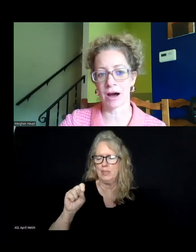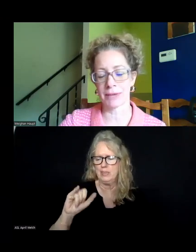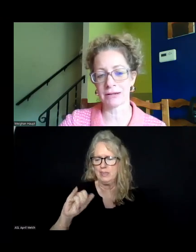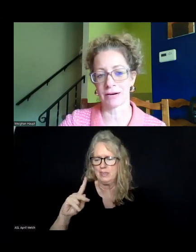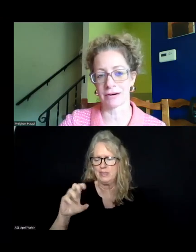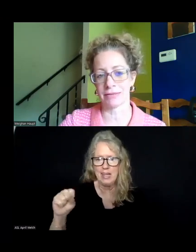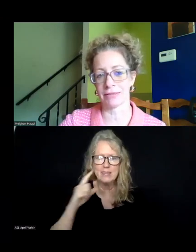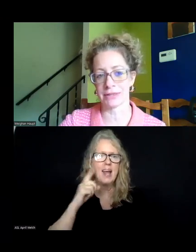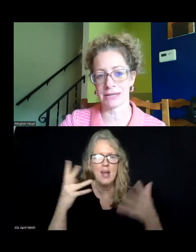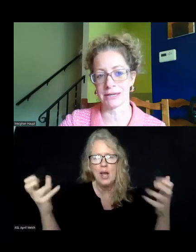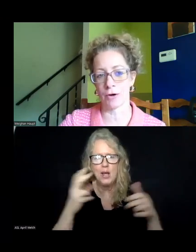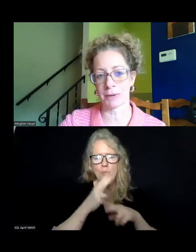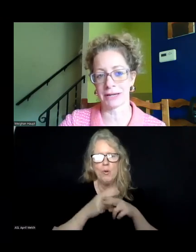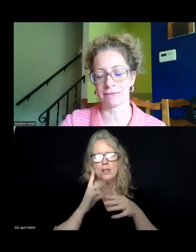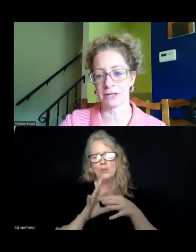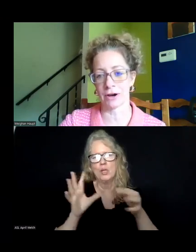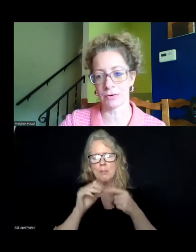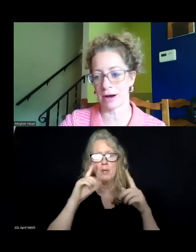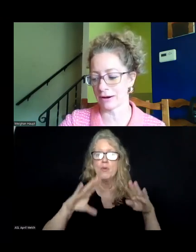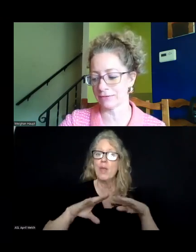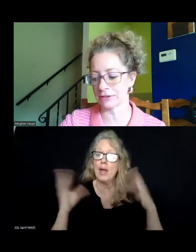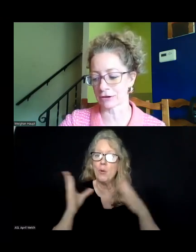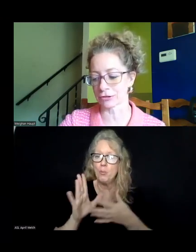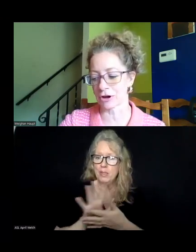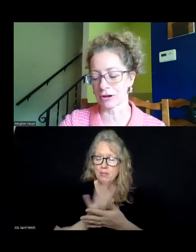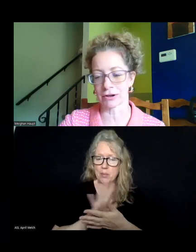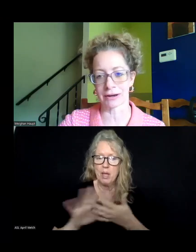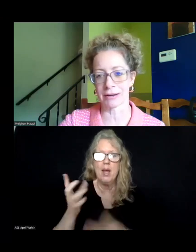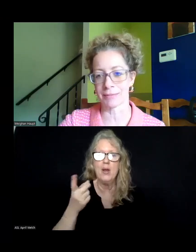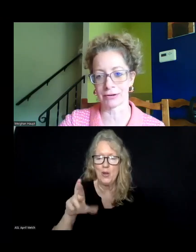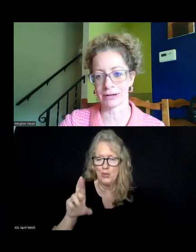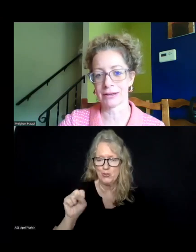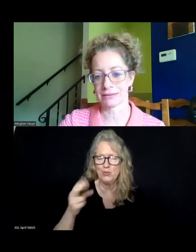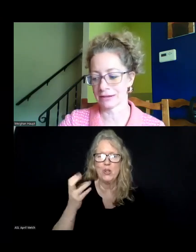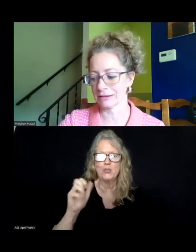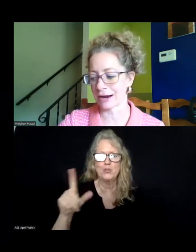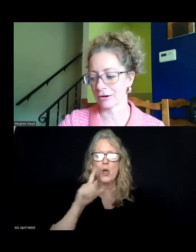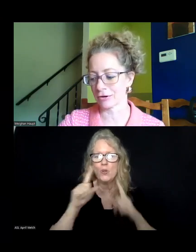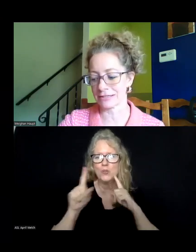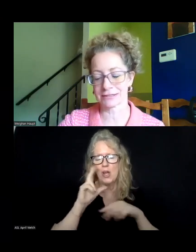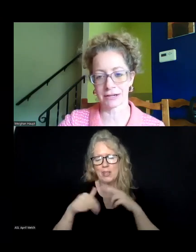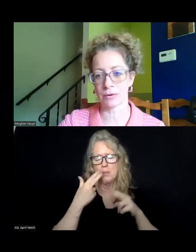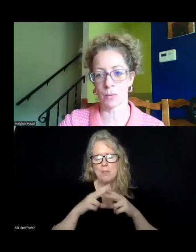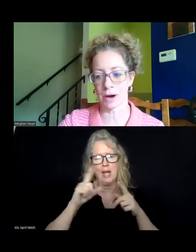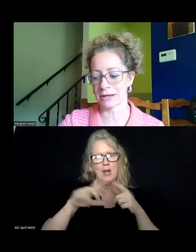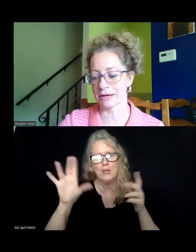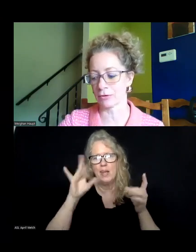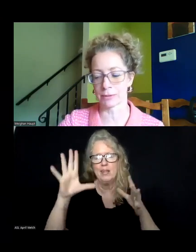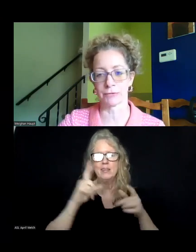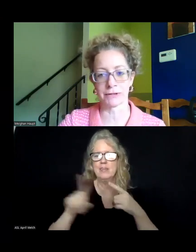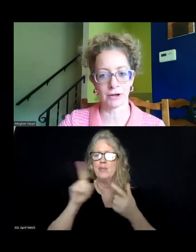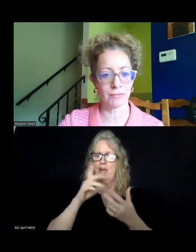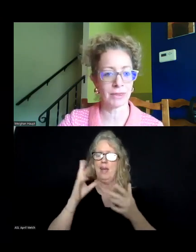want to comment on the opening video of Dr. Shaw talking about the Dire Crisis Center. What